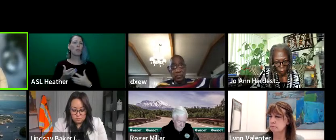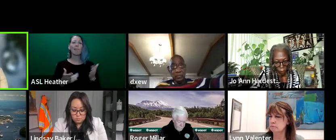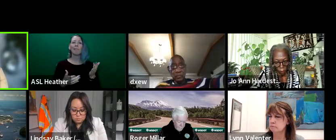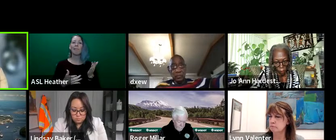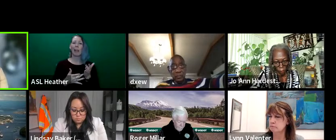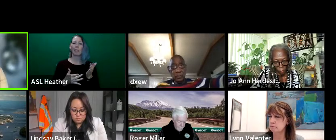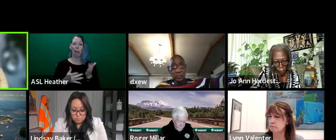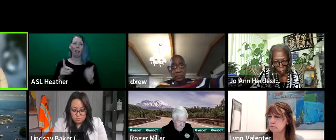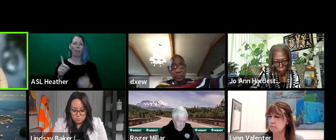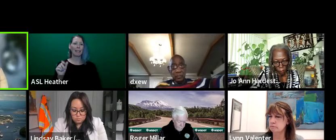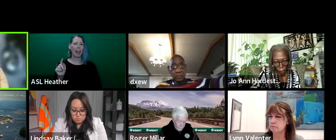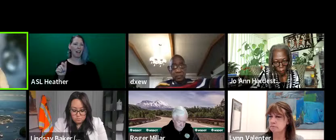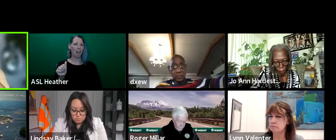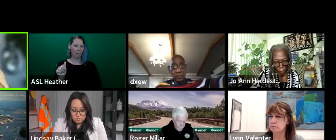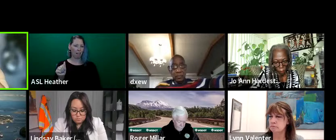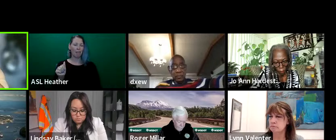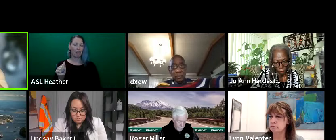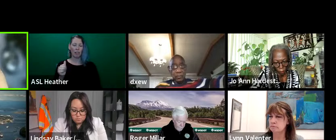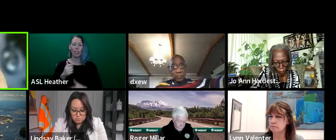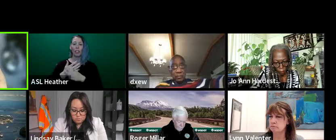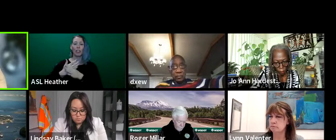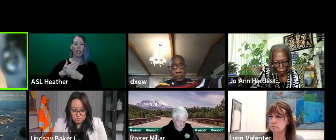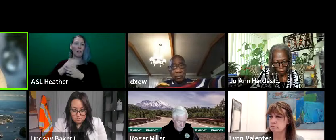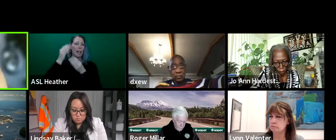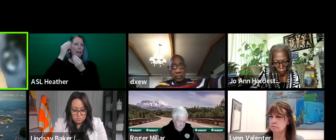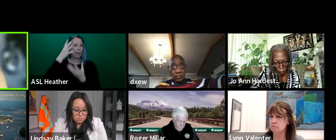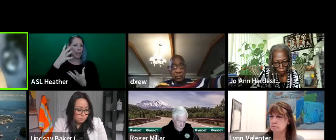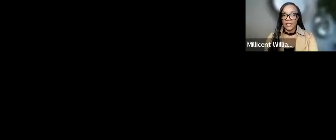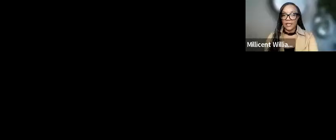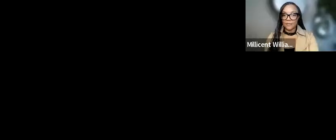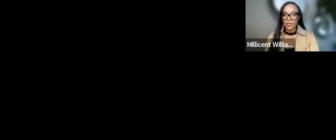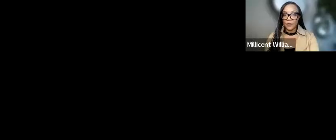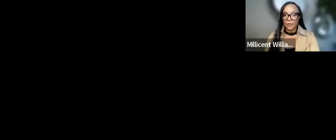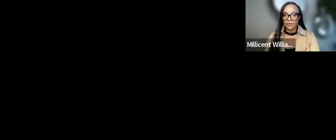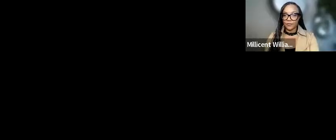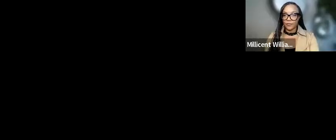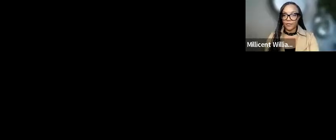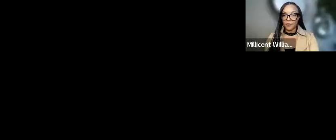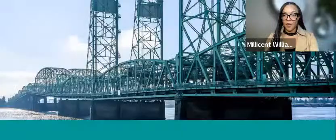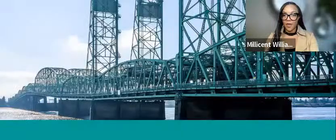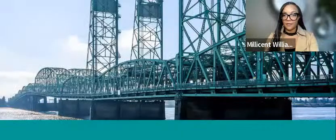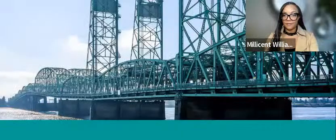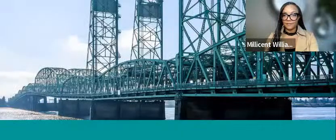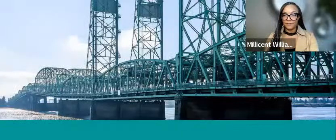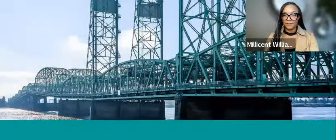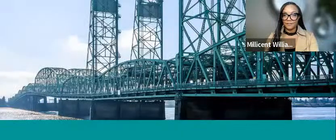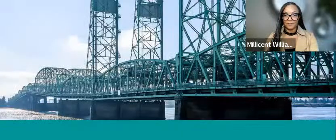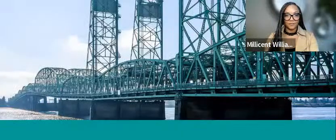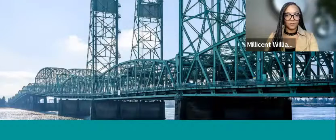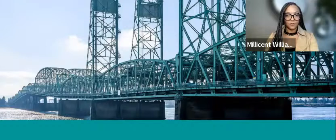data and sharing information on auxiliary lanes. So, Ryan.